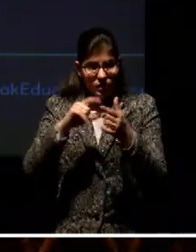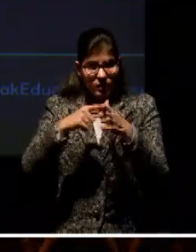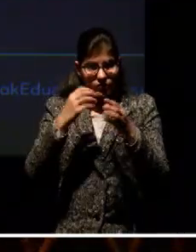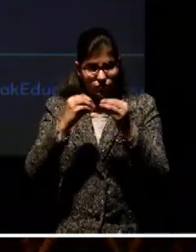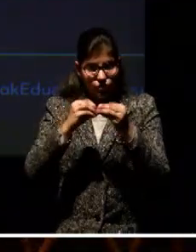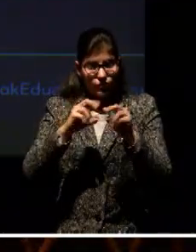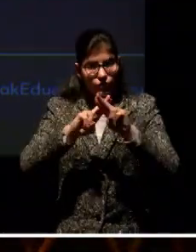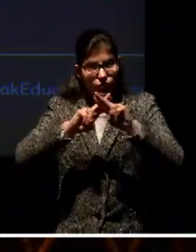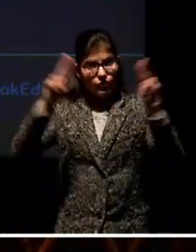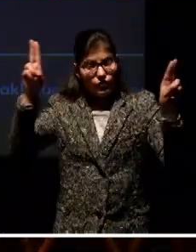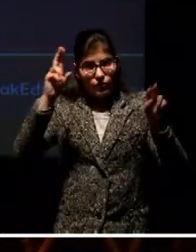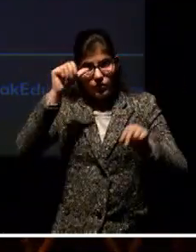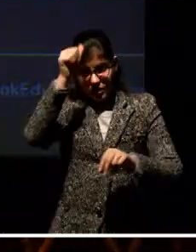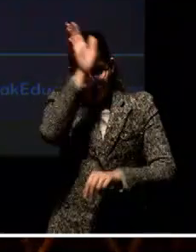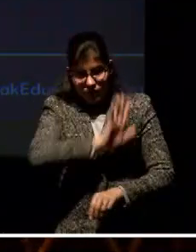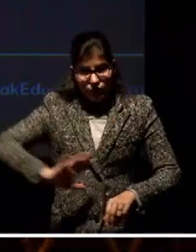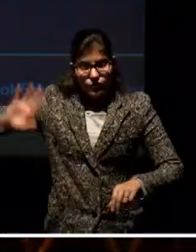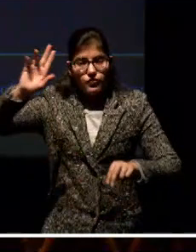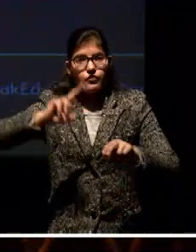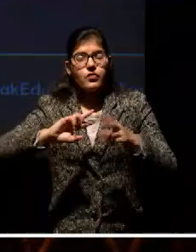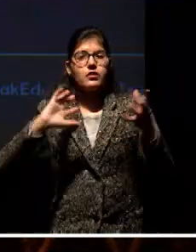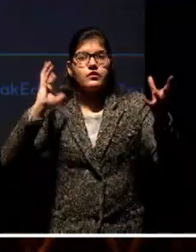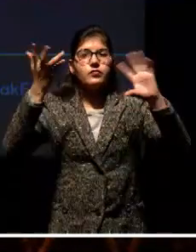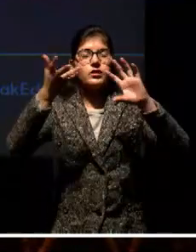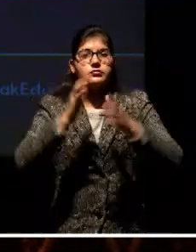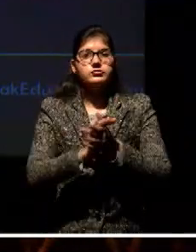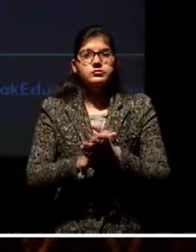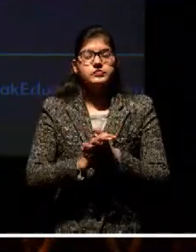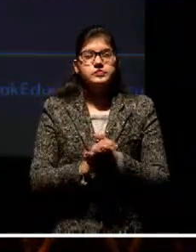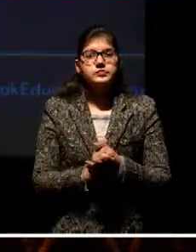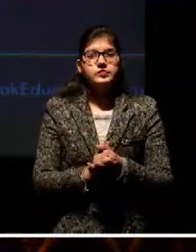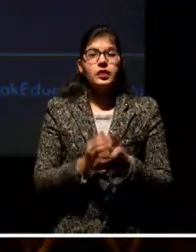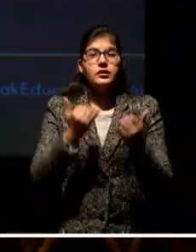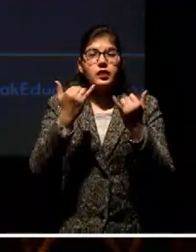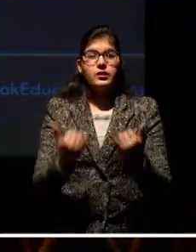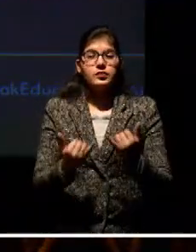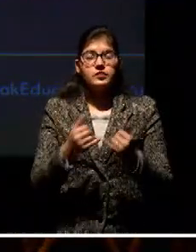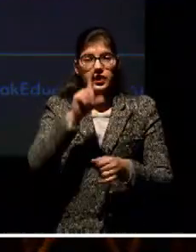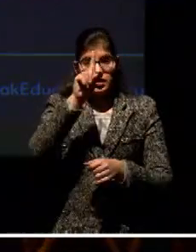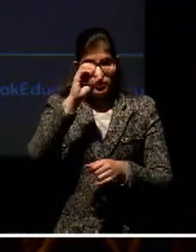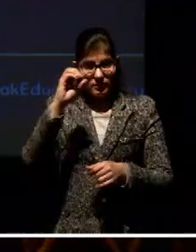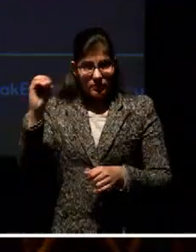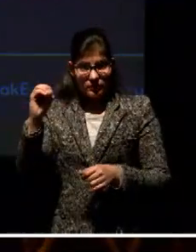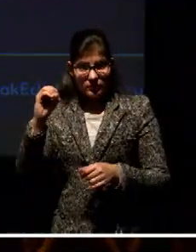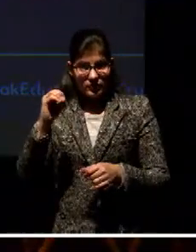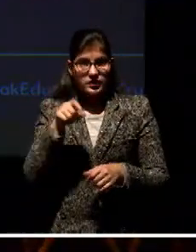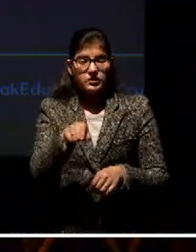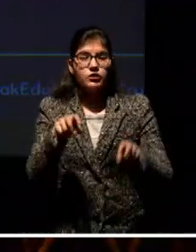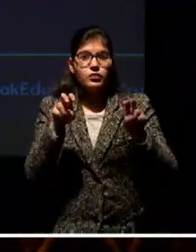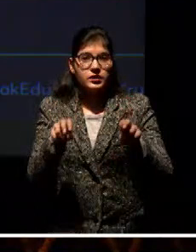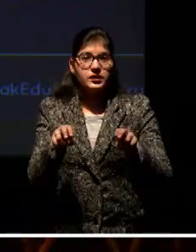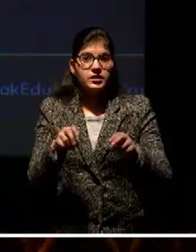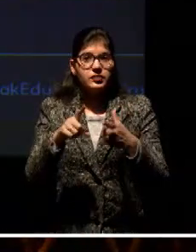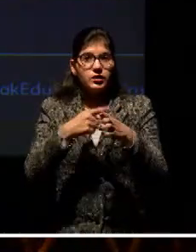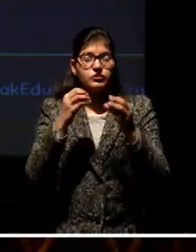the world. There are 52,000 different job roles across the world. Now, there could be hundreds of attributes which are needed for doing that